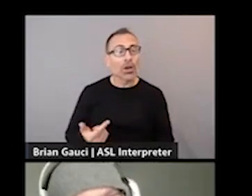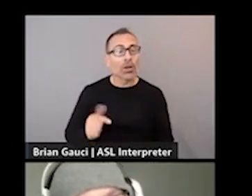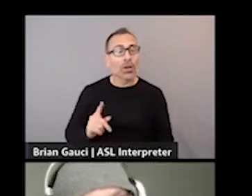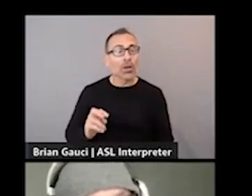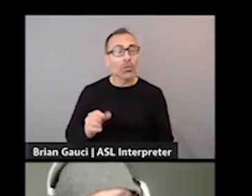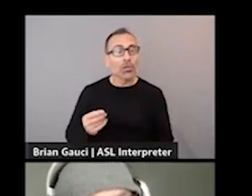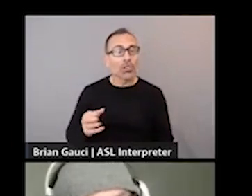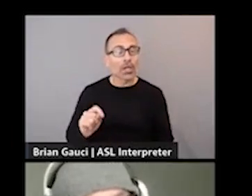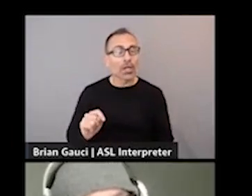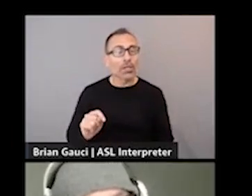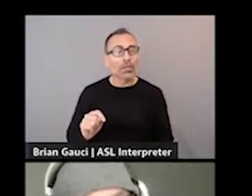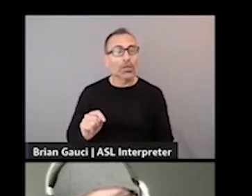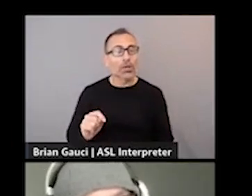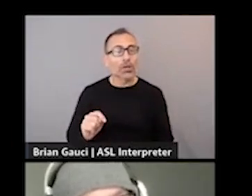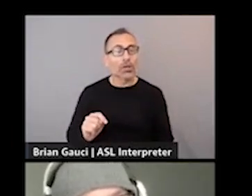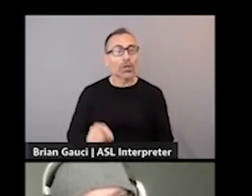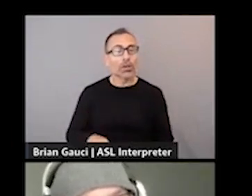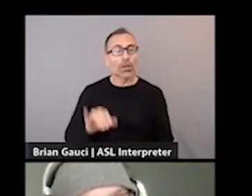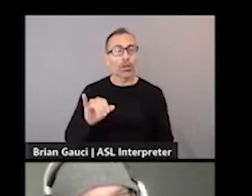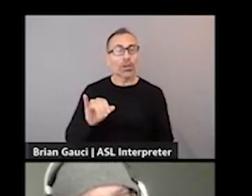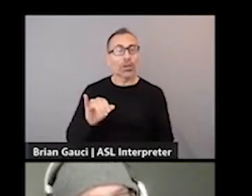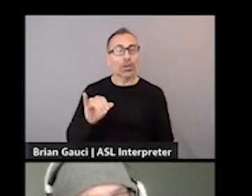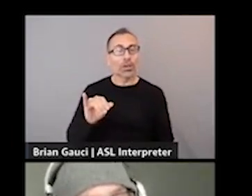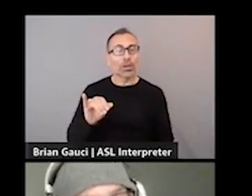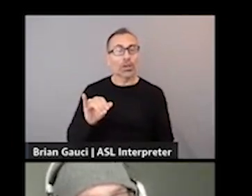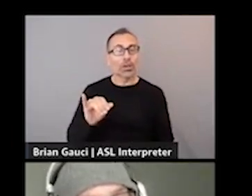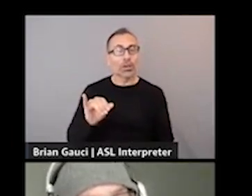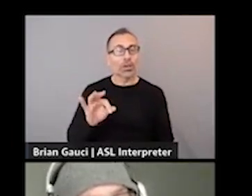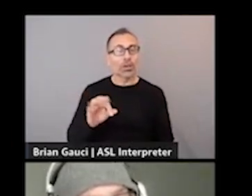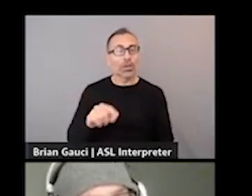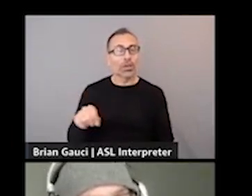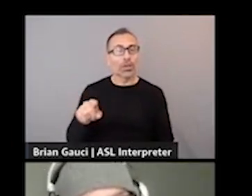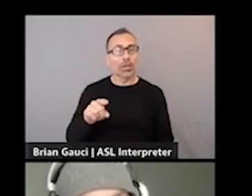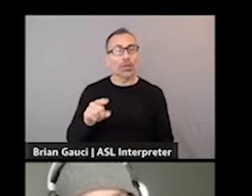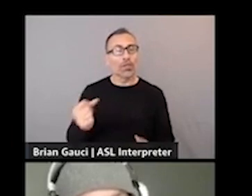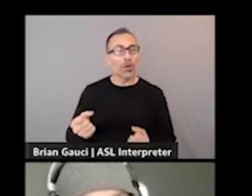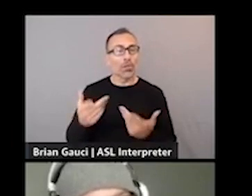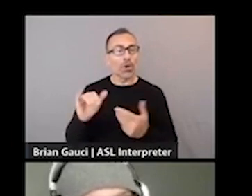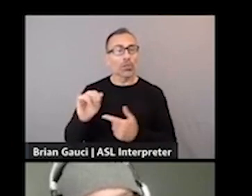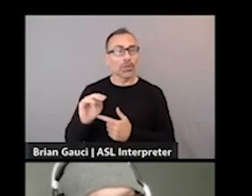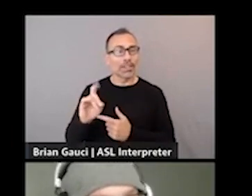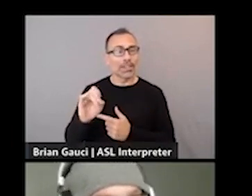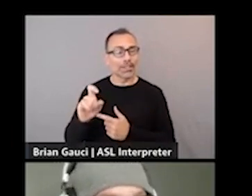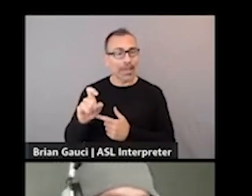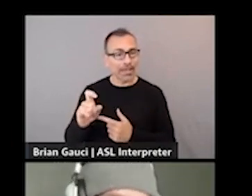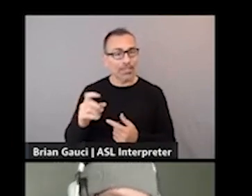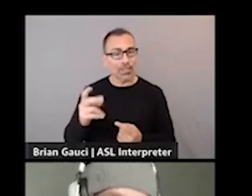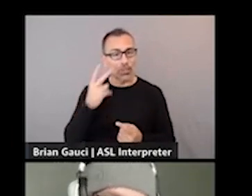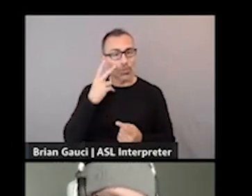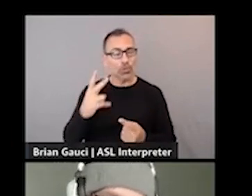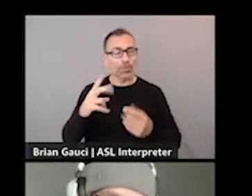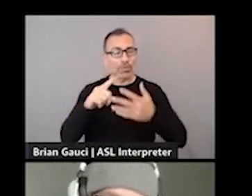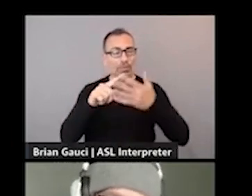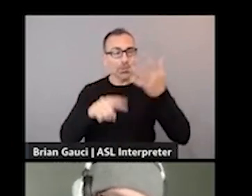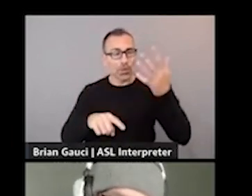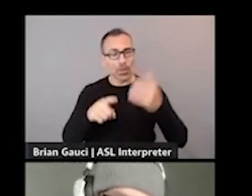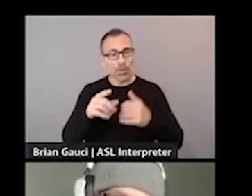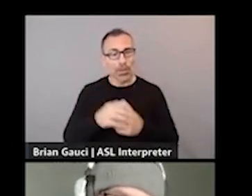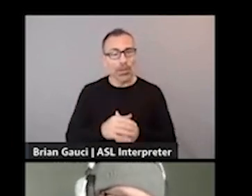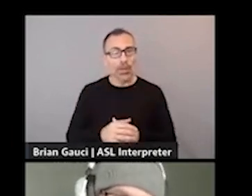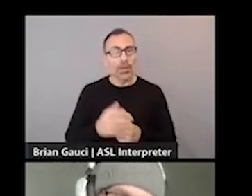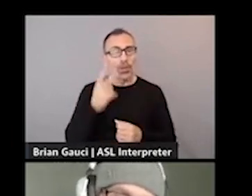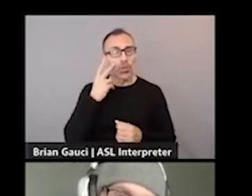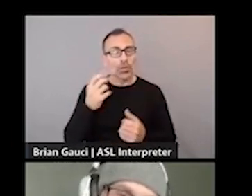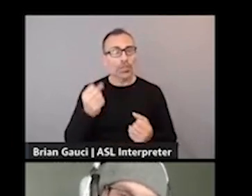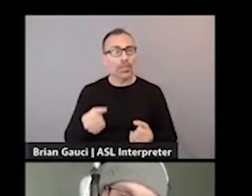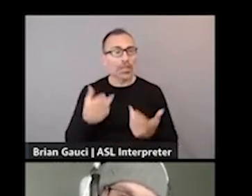like, if you are kind of managing your multiple indices over a period of day, then you will see like a lot of indices on this particular page when